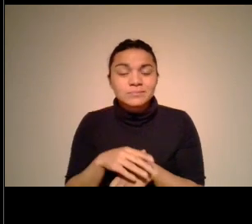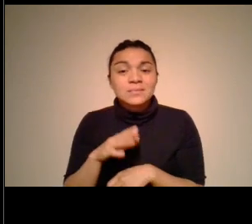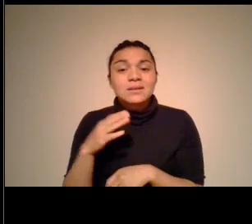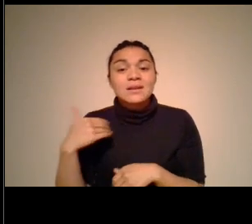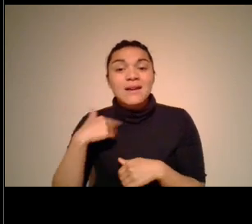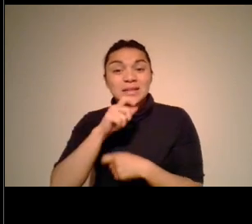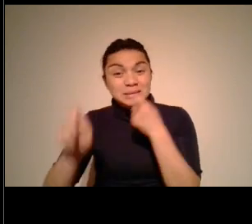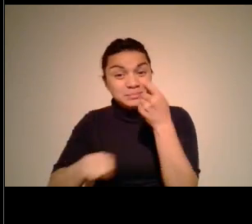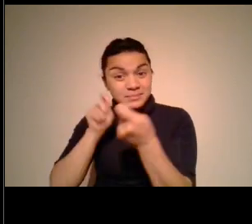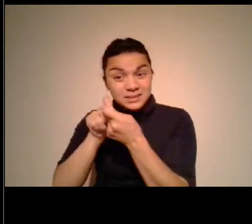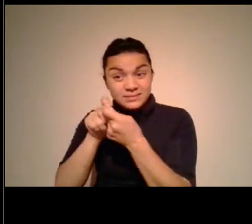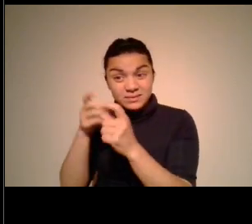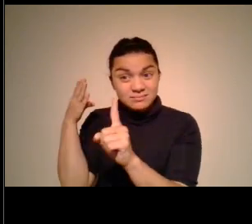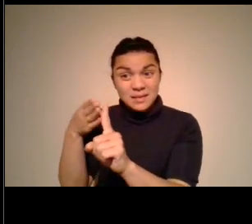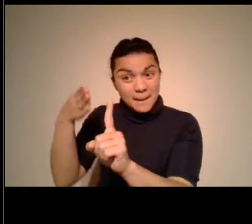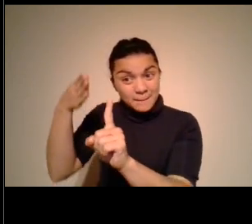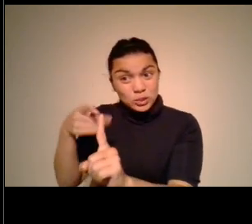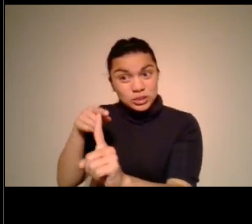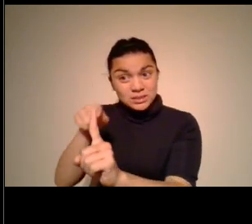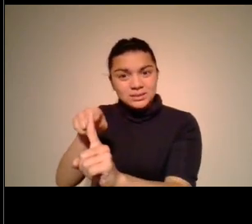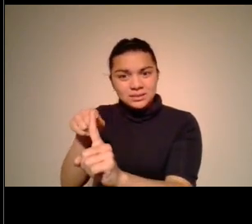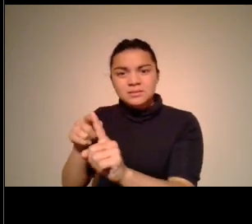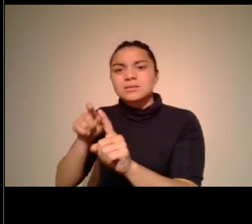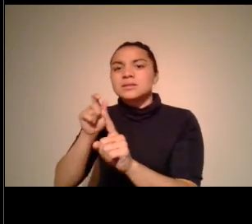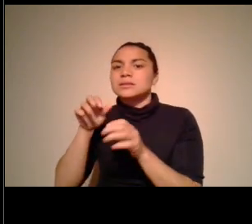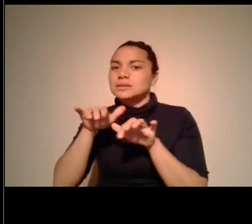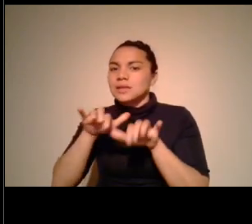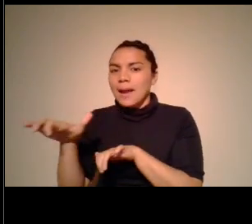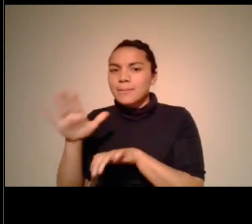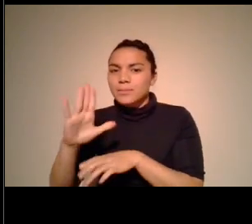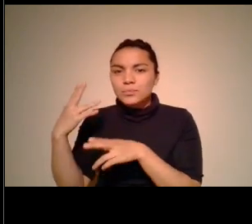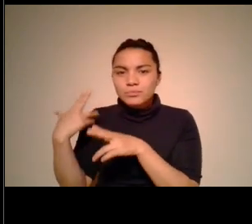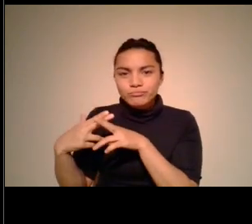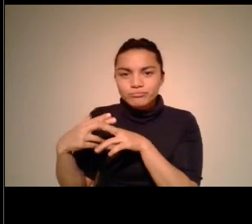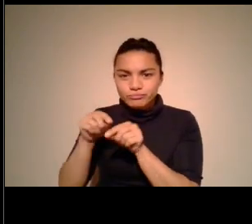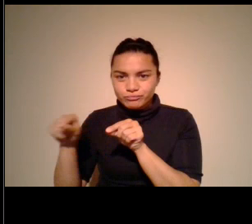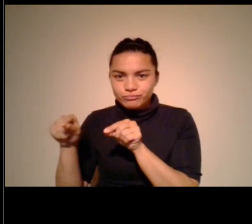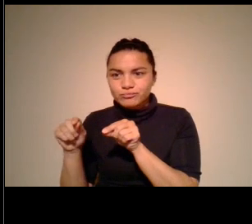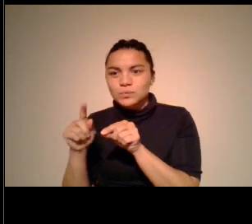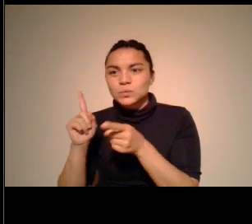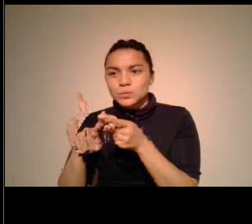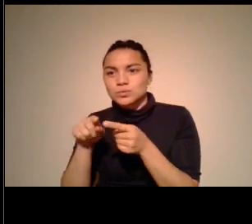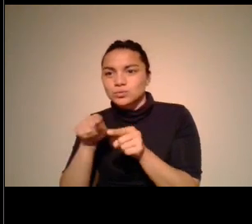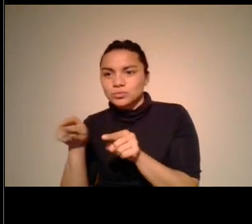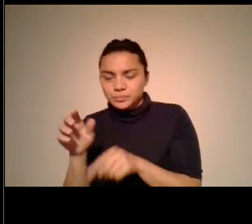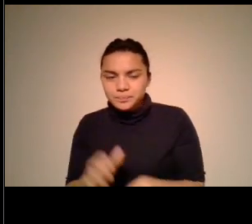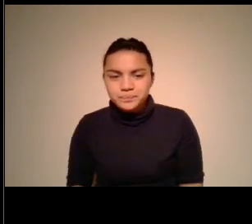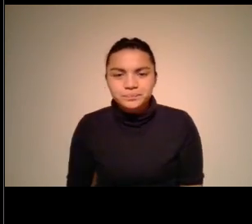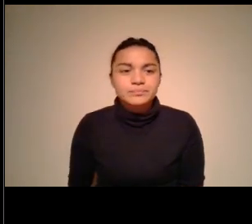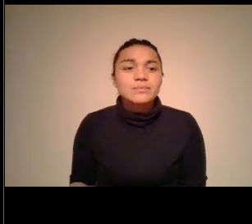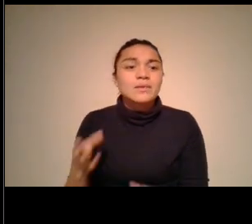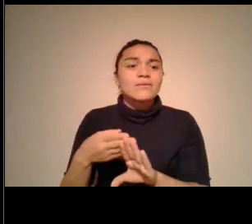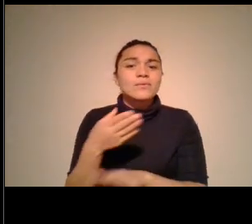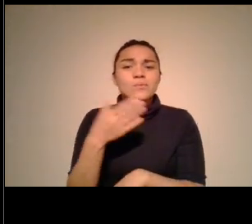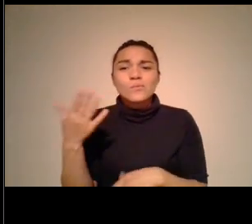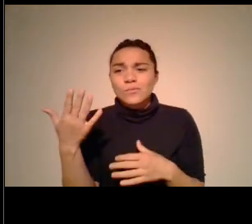one. Finally, we want to take just a couple of short polls so that our panelists can get a better sense of who you